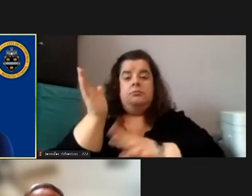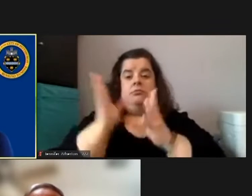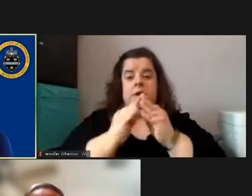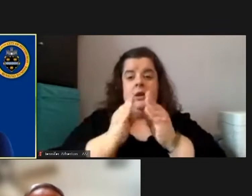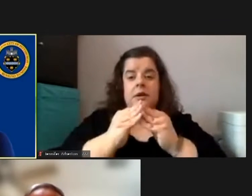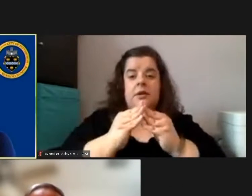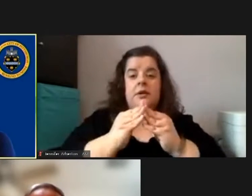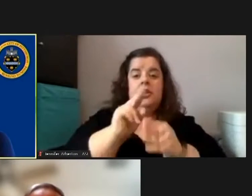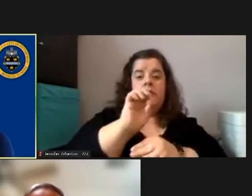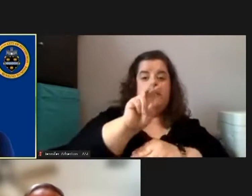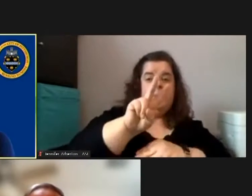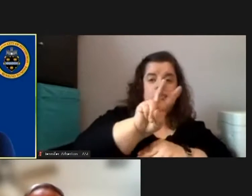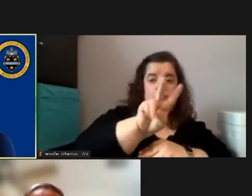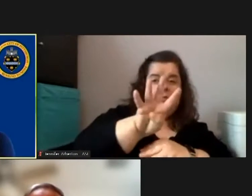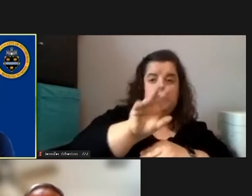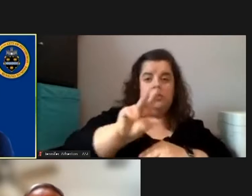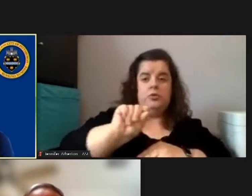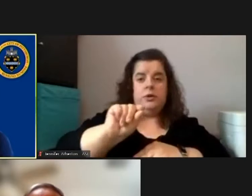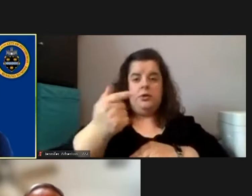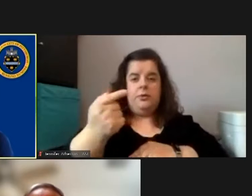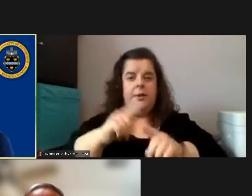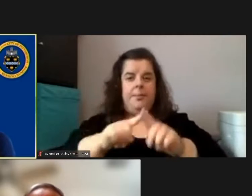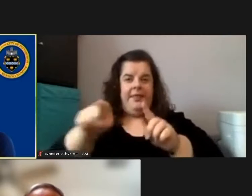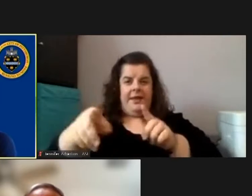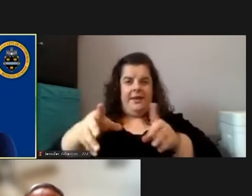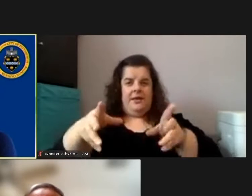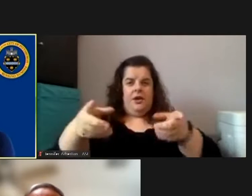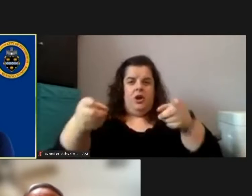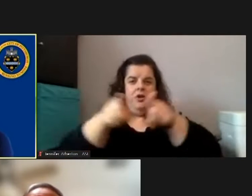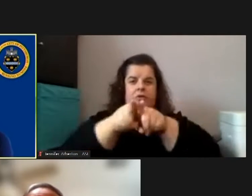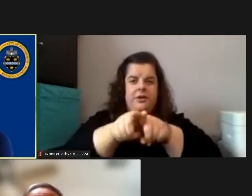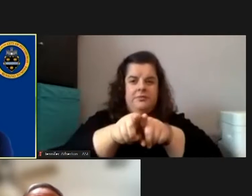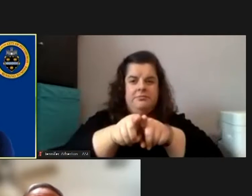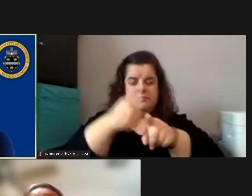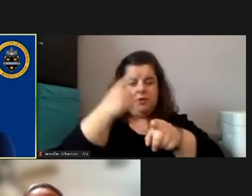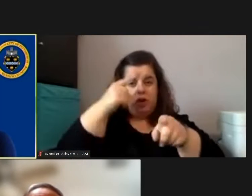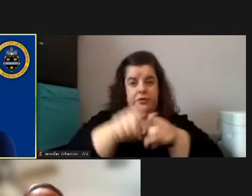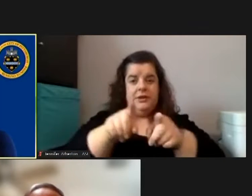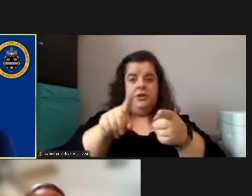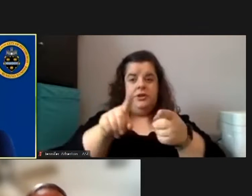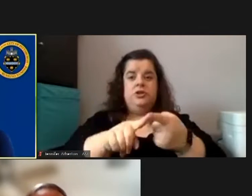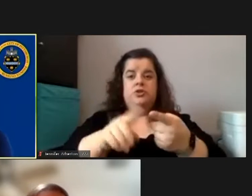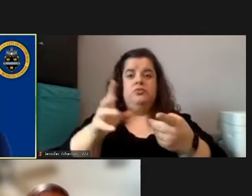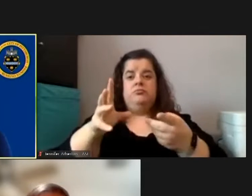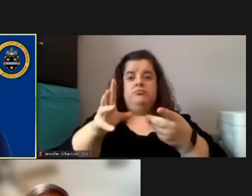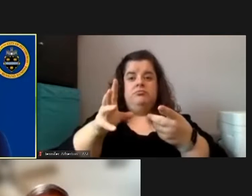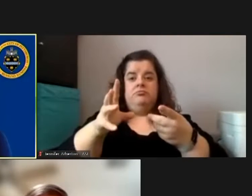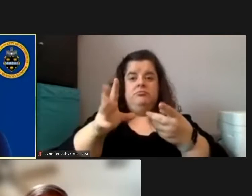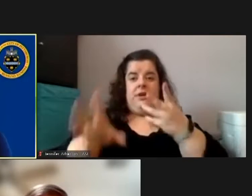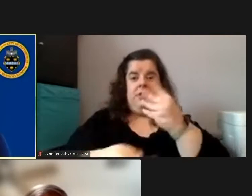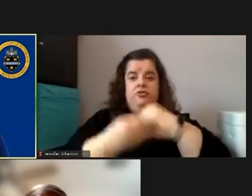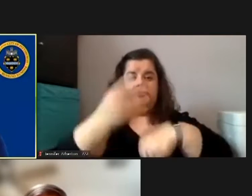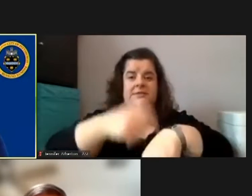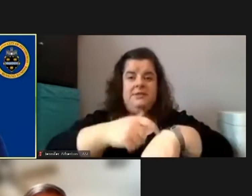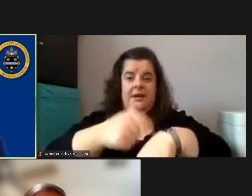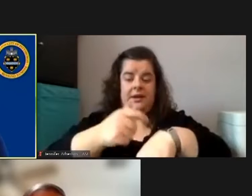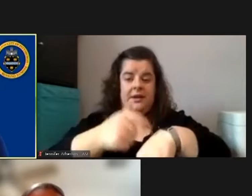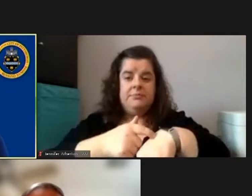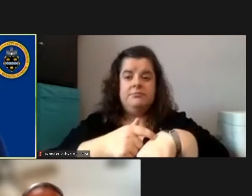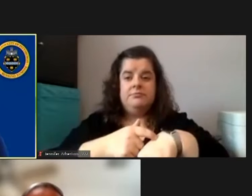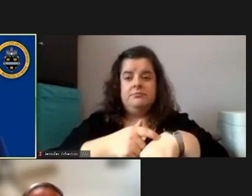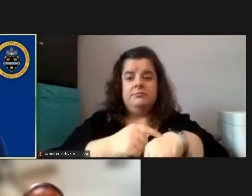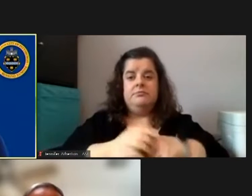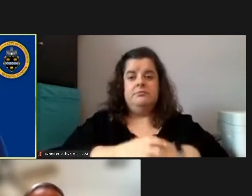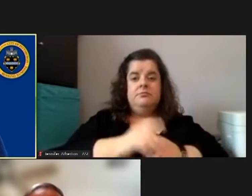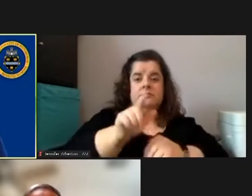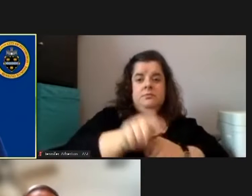2021, but the applicant has agreed to an extension beyond this and council has that documentation. So with that, I will turn it over to the applicants